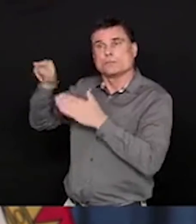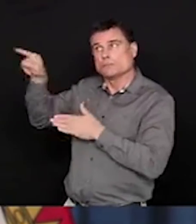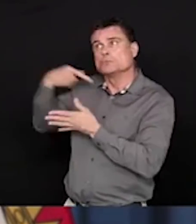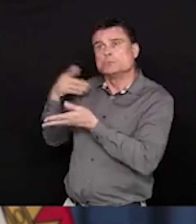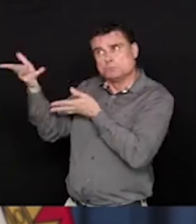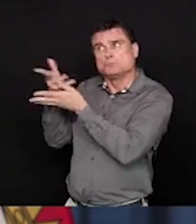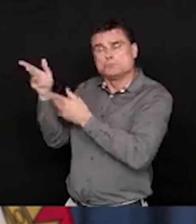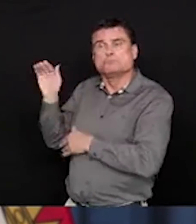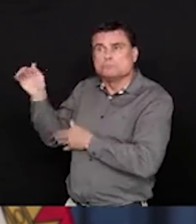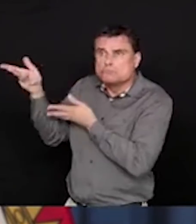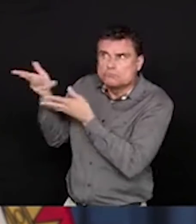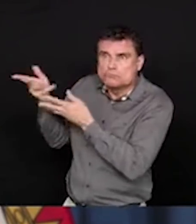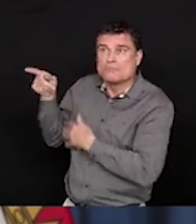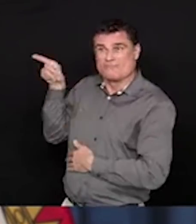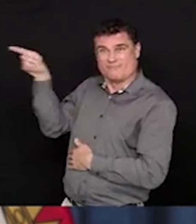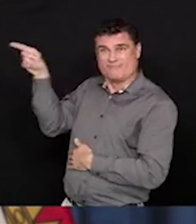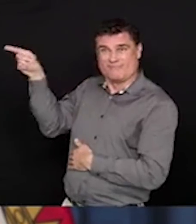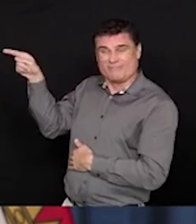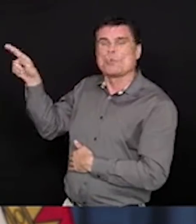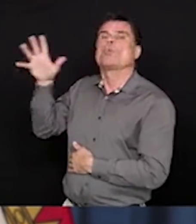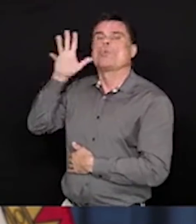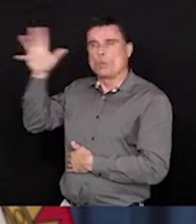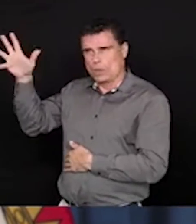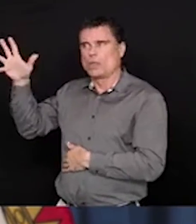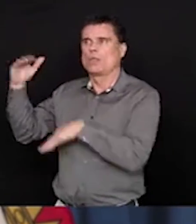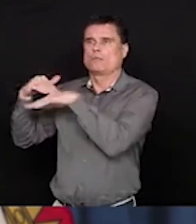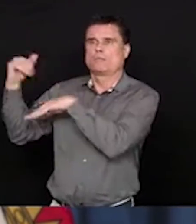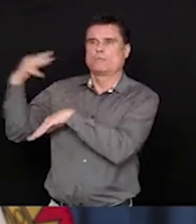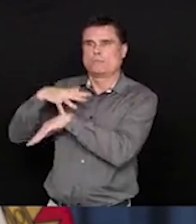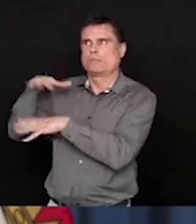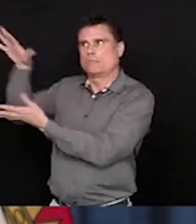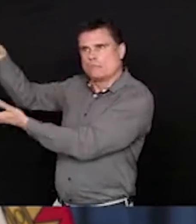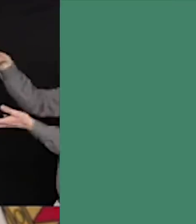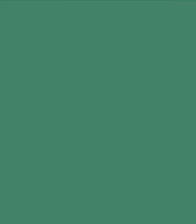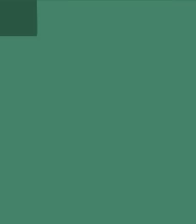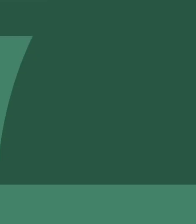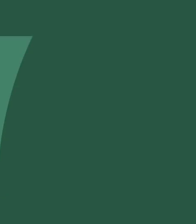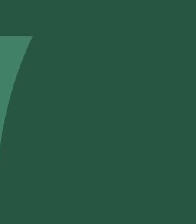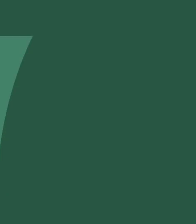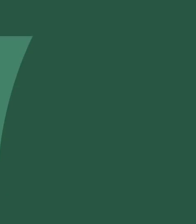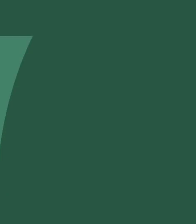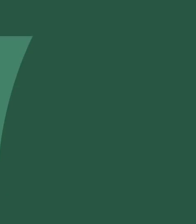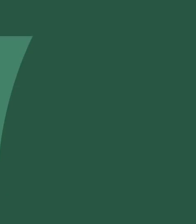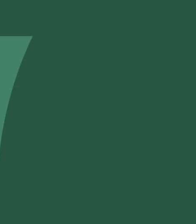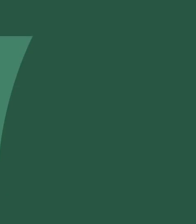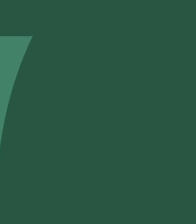some success recently, as of Ottawa's, and we're hoping for more.